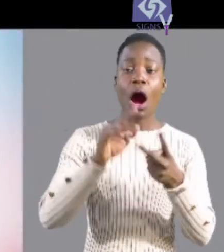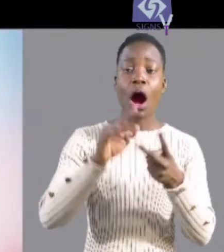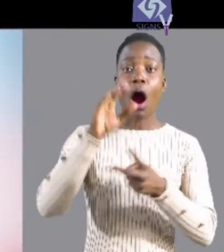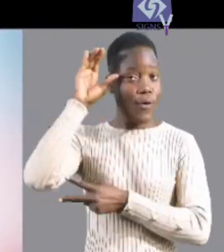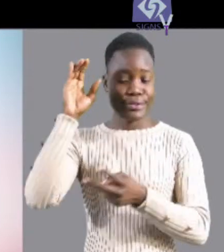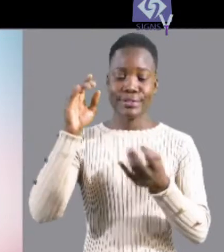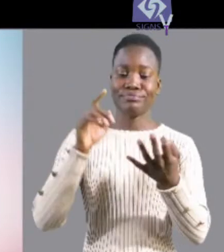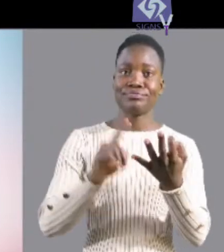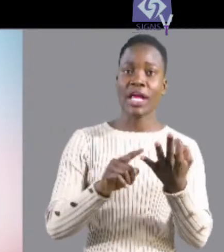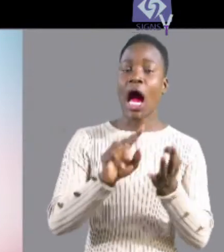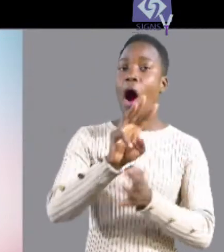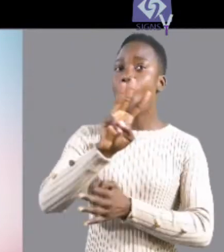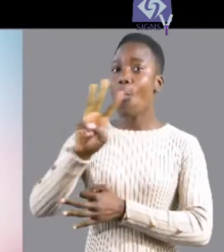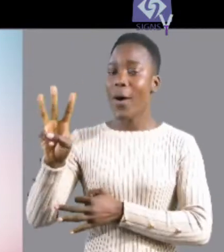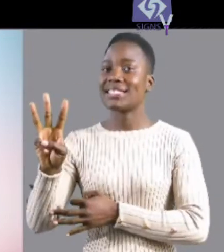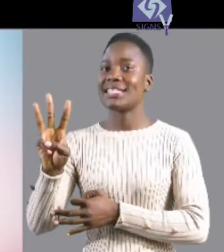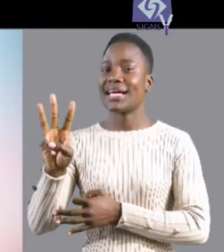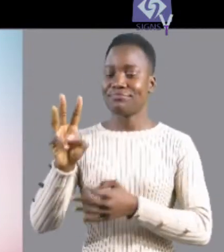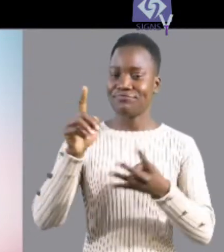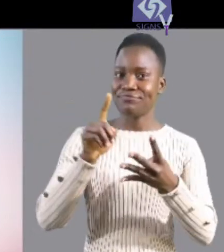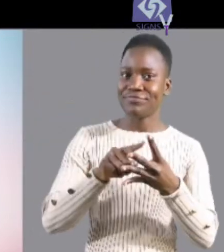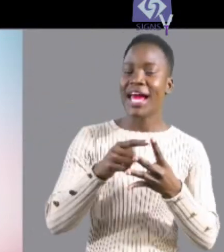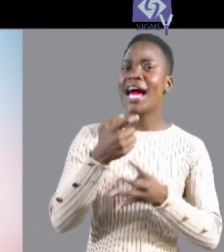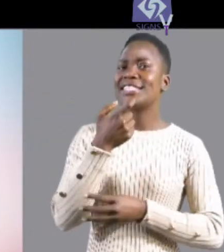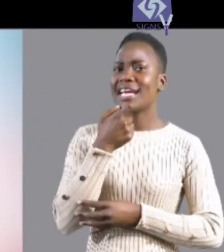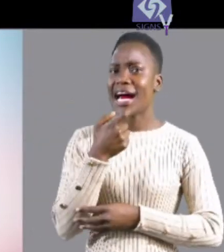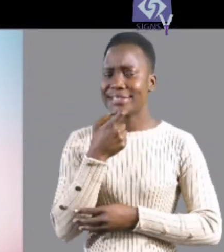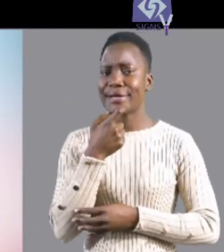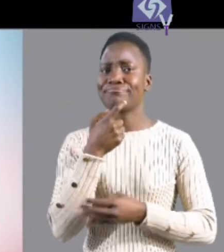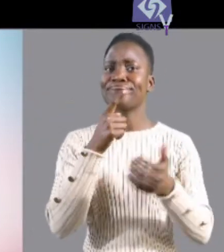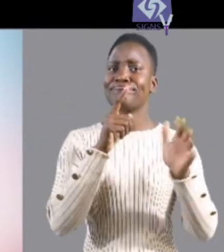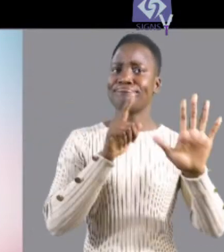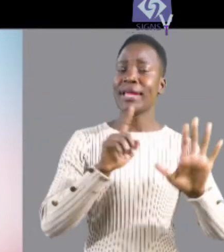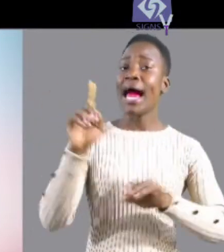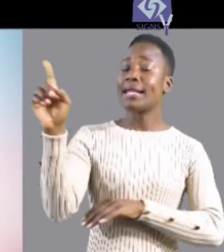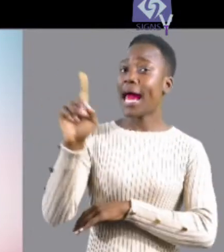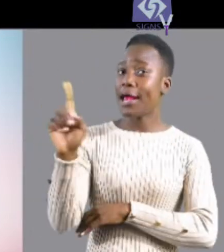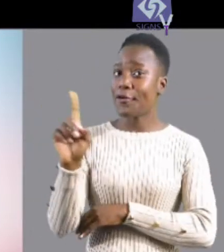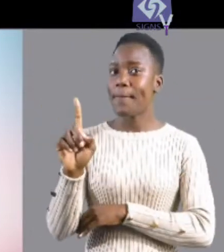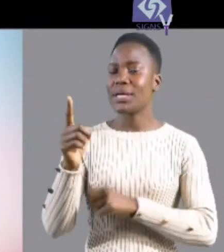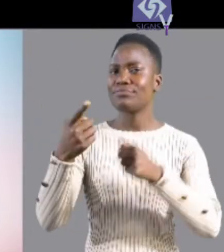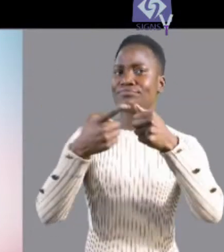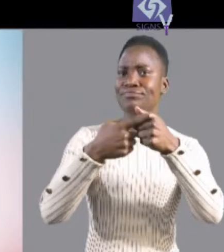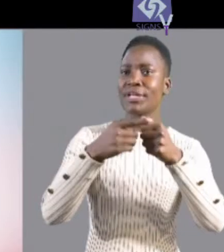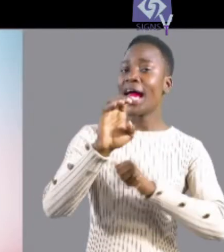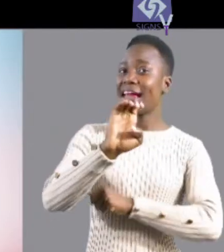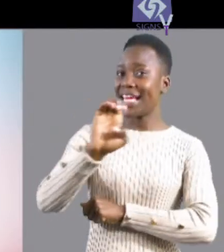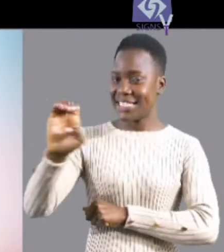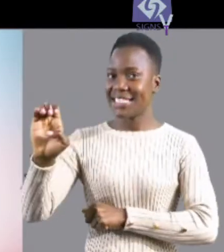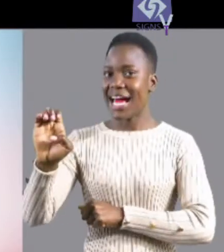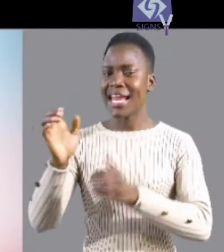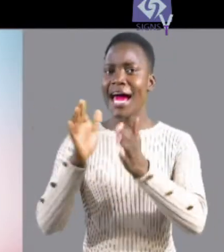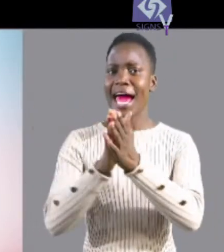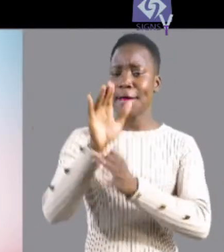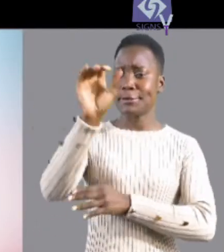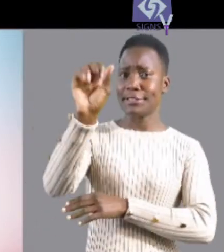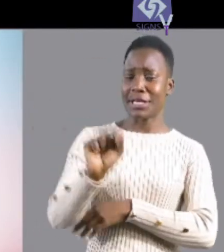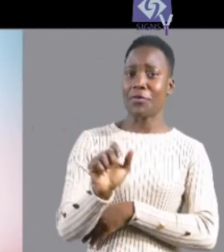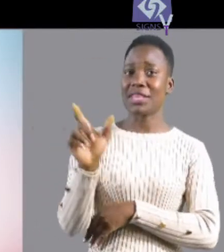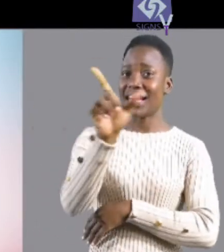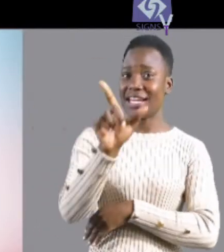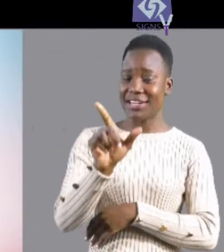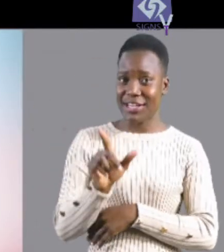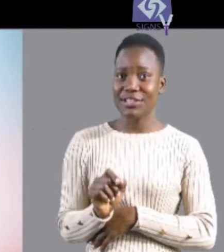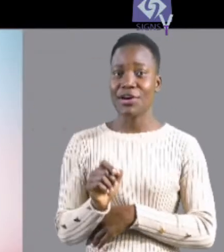region, Western region, Nyanza region, Nairobi region, Eastern region, and Southern